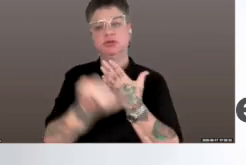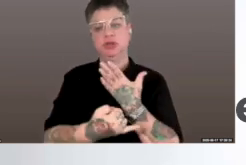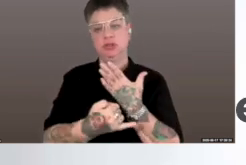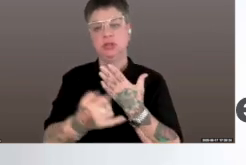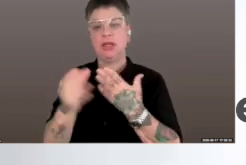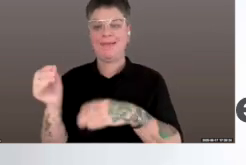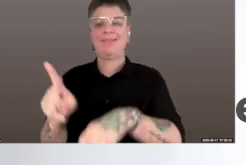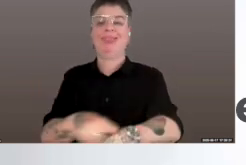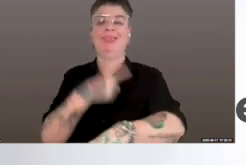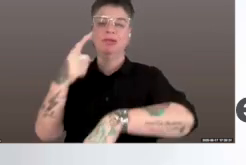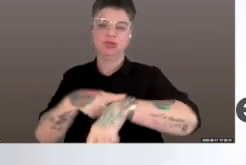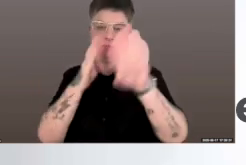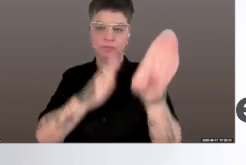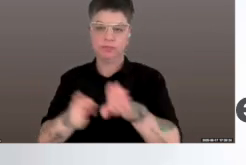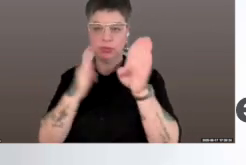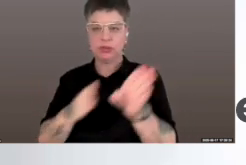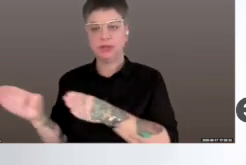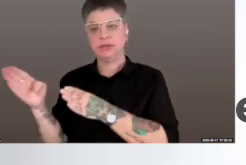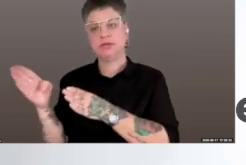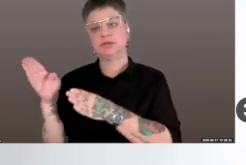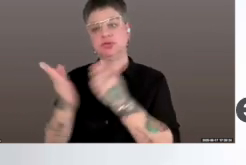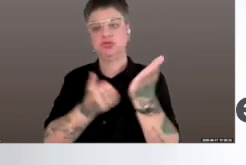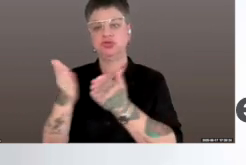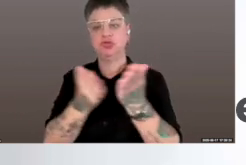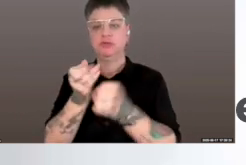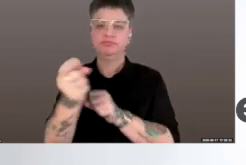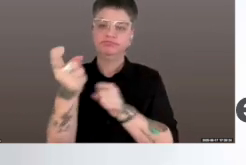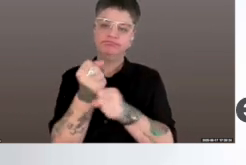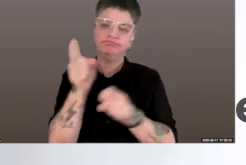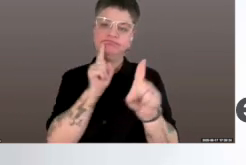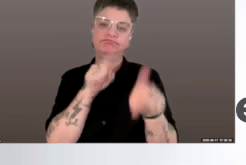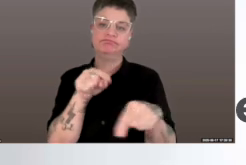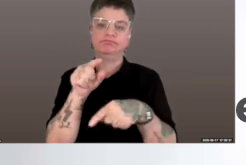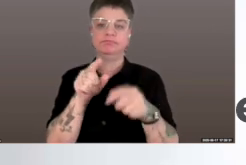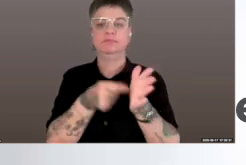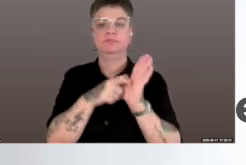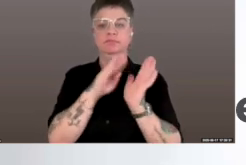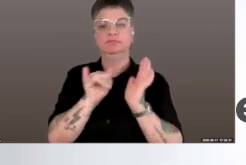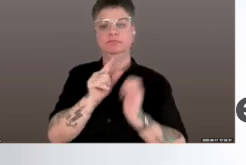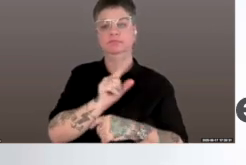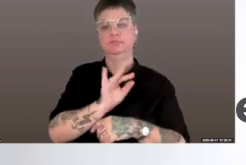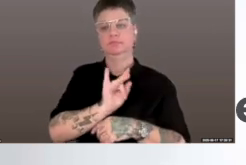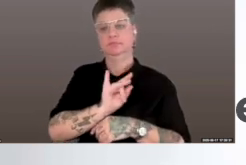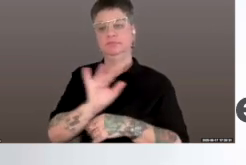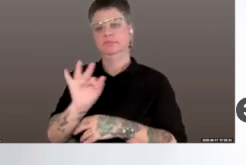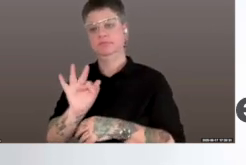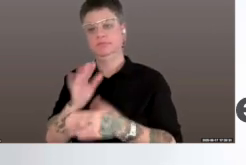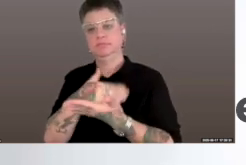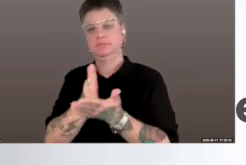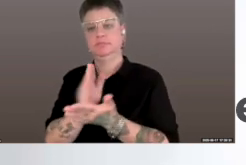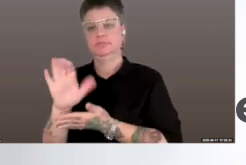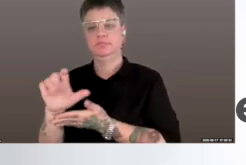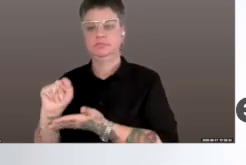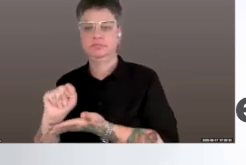year 24-2015 funding plan, $3 million was awarded in April of that year to